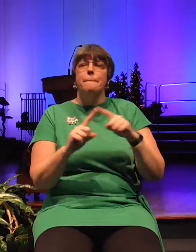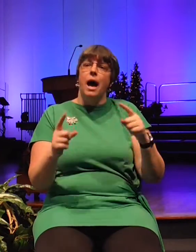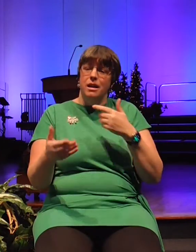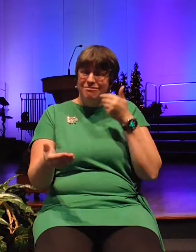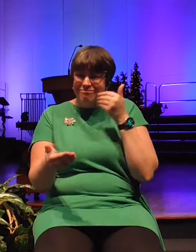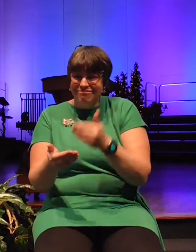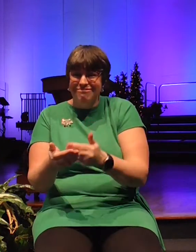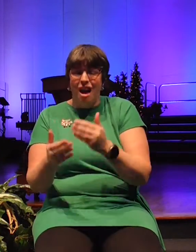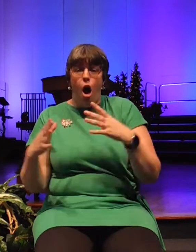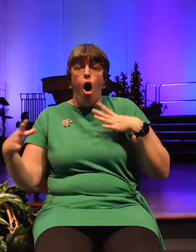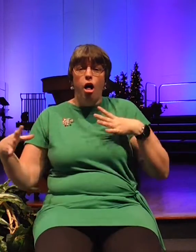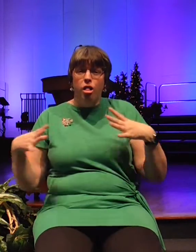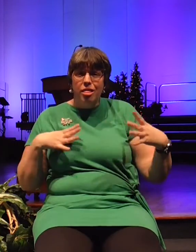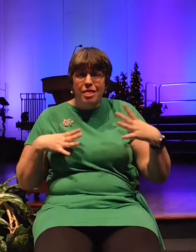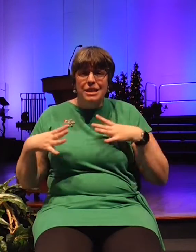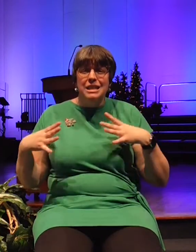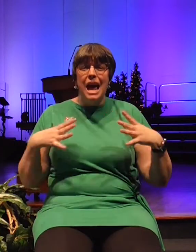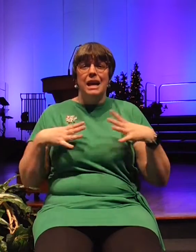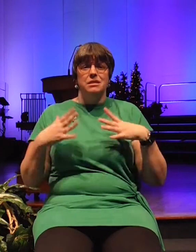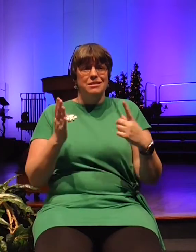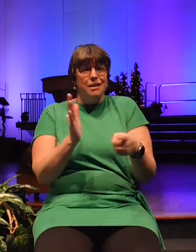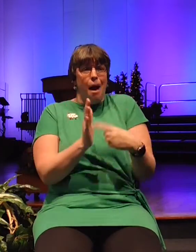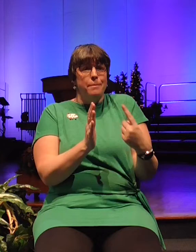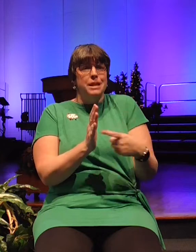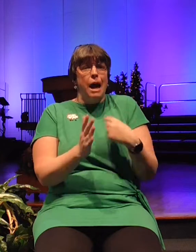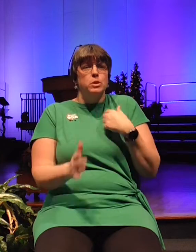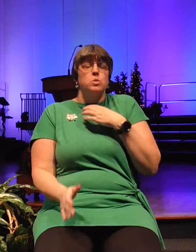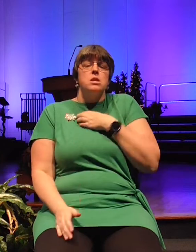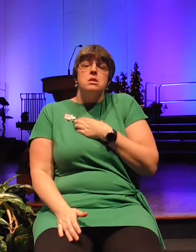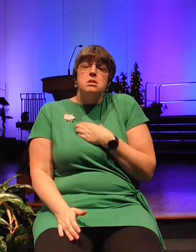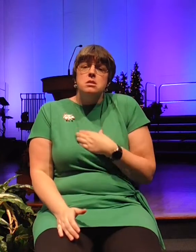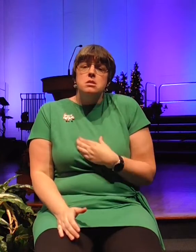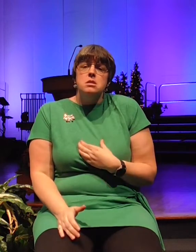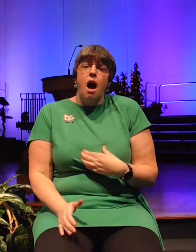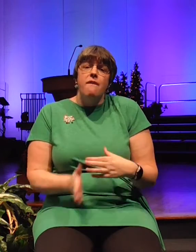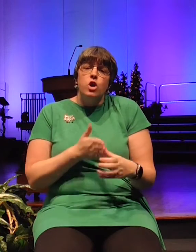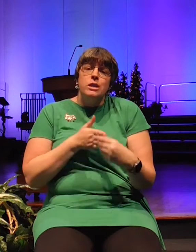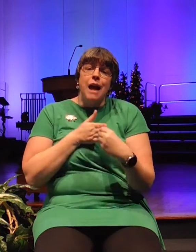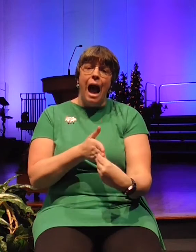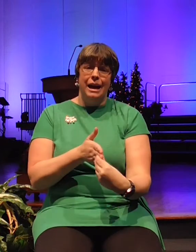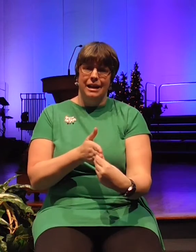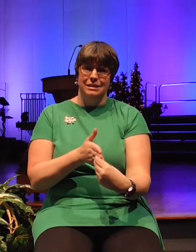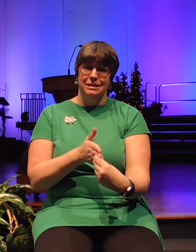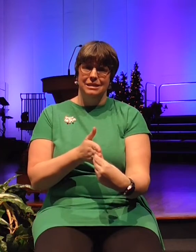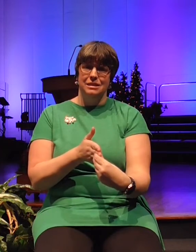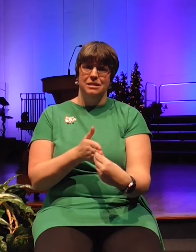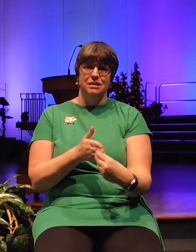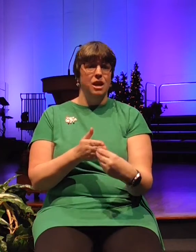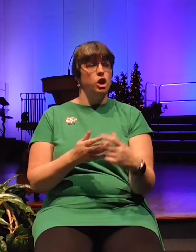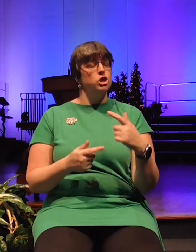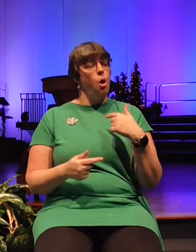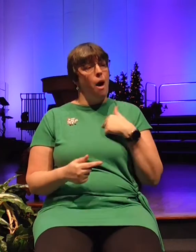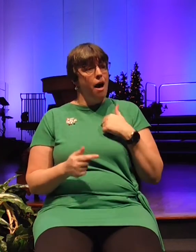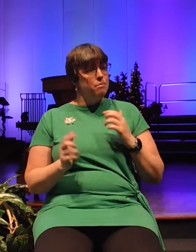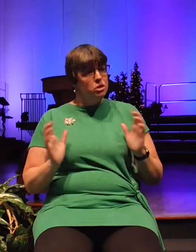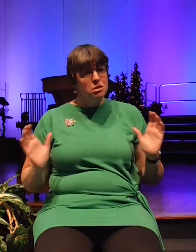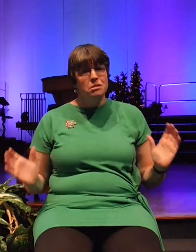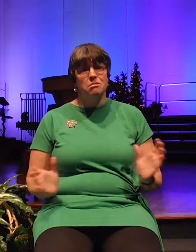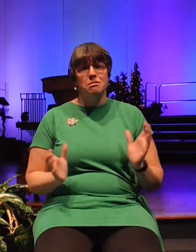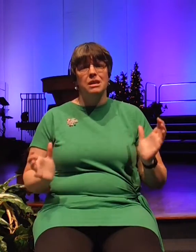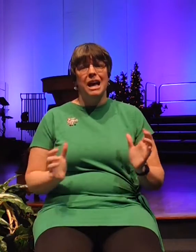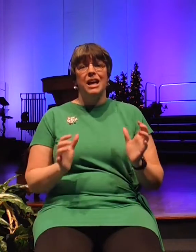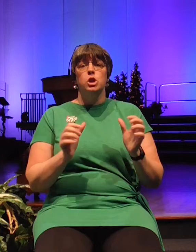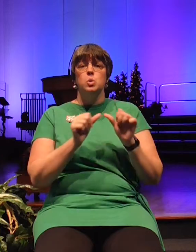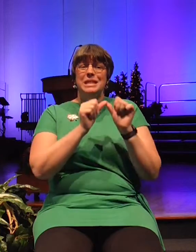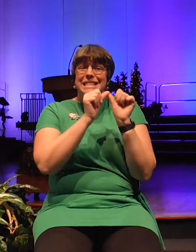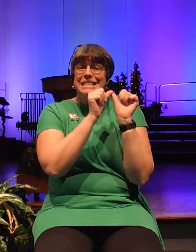the holiday season, we're sometimes hungry for guidance. I urge us to stay